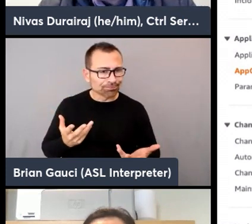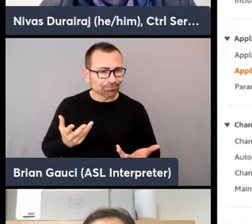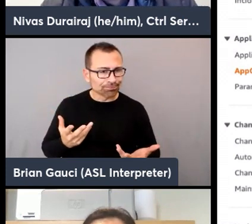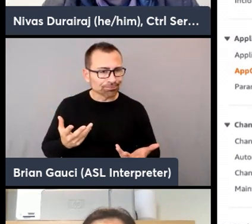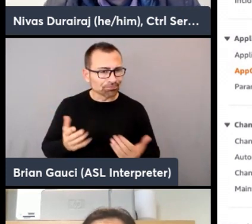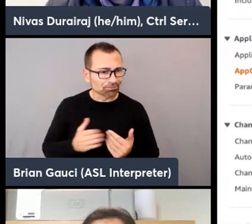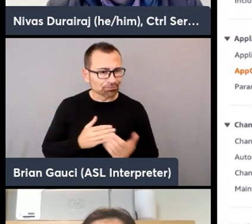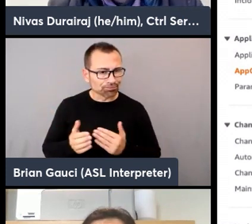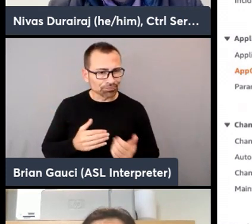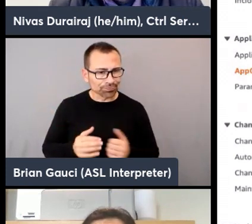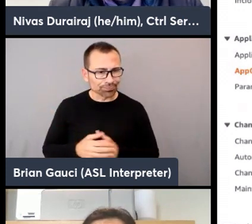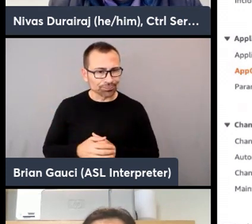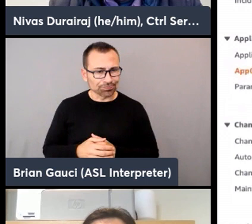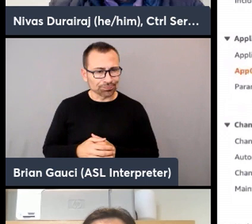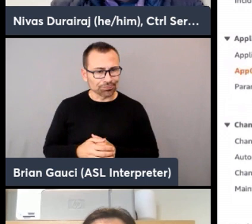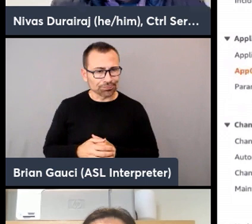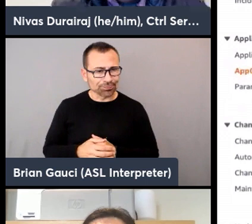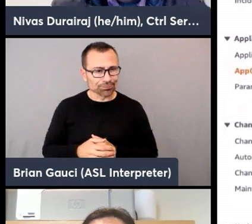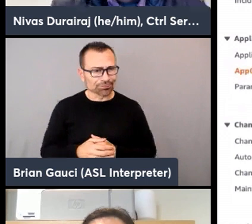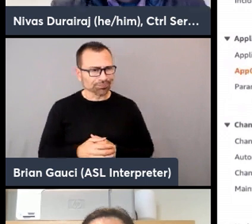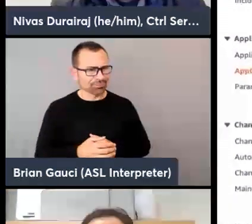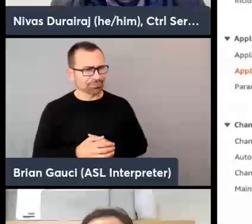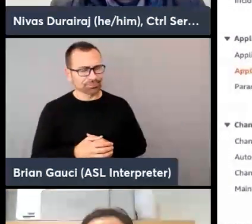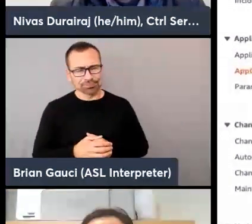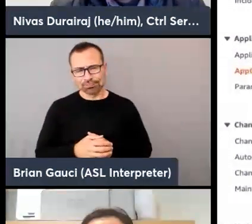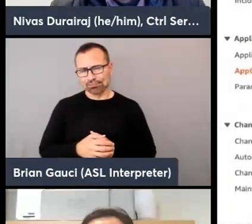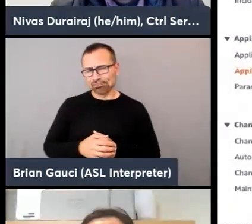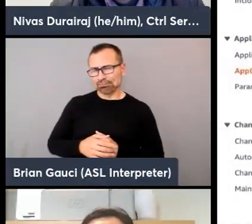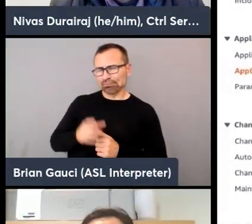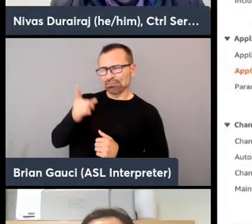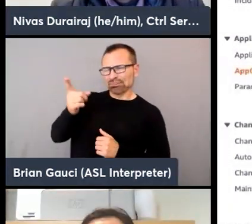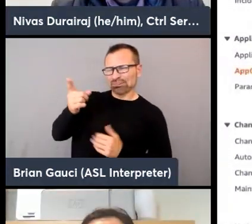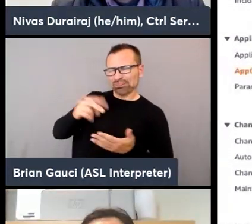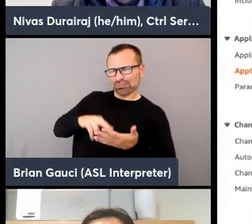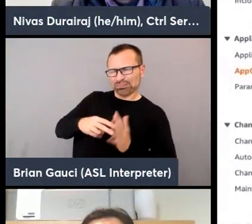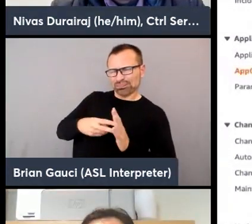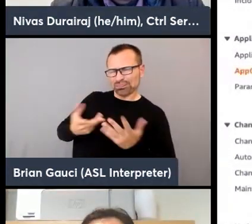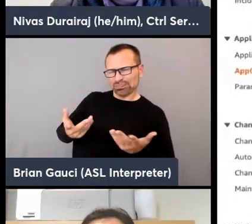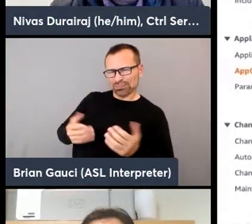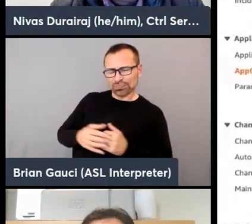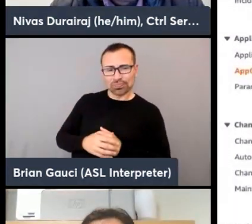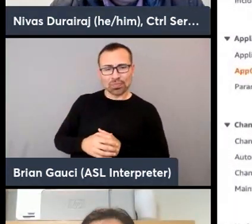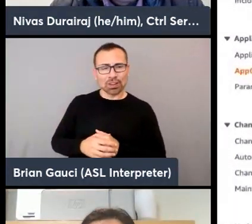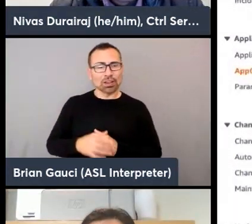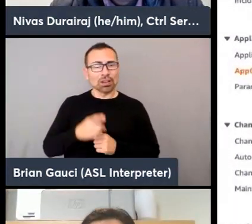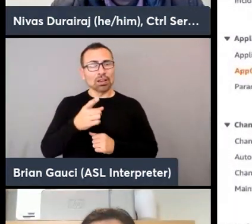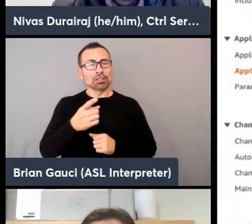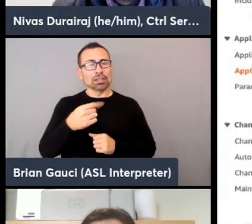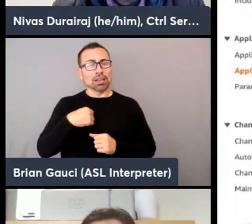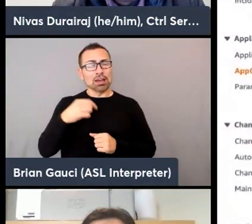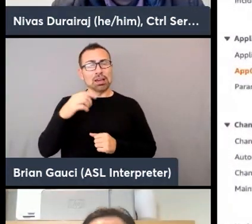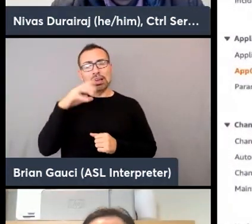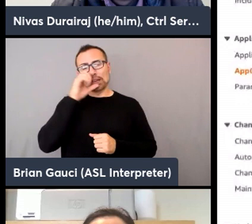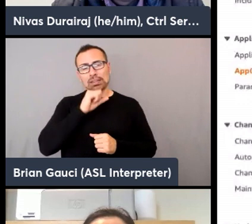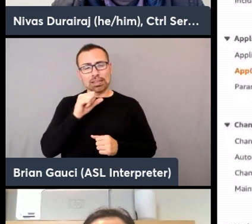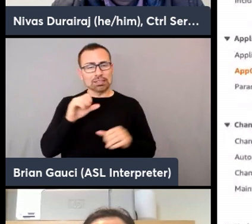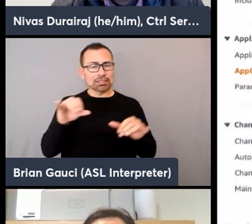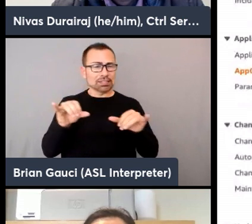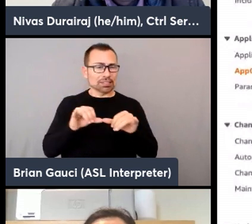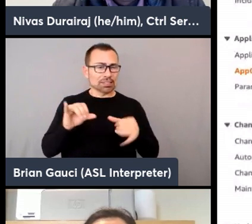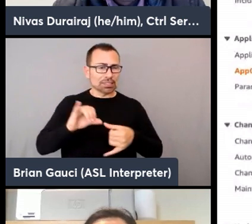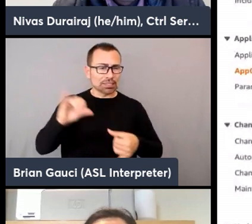matter? What do you mean? Like based on how many resources, I guess the scale matters, right? Like, is it going to be faster